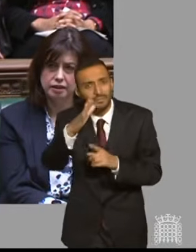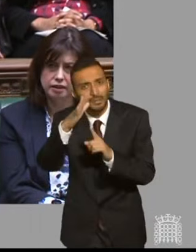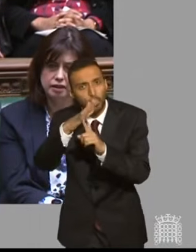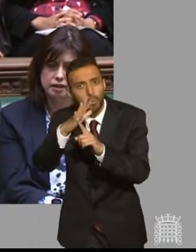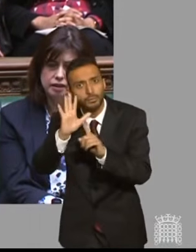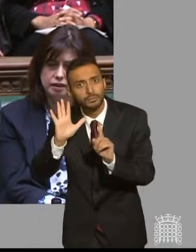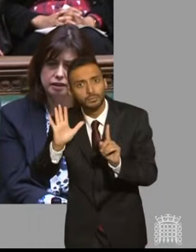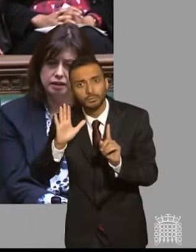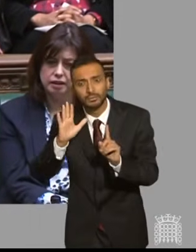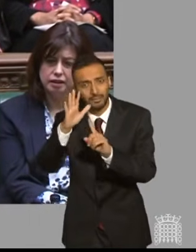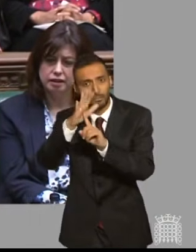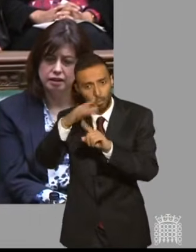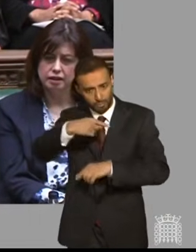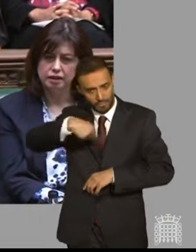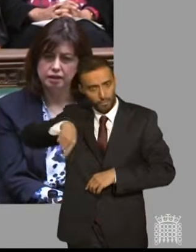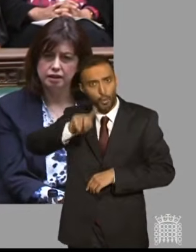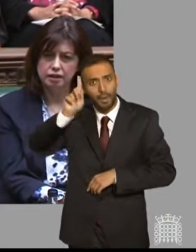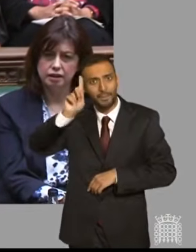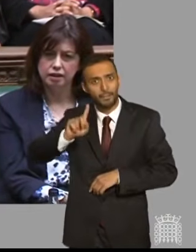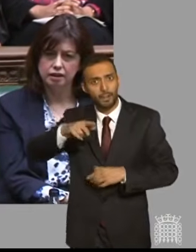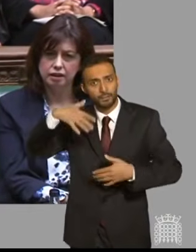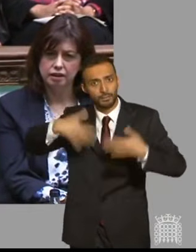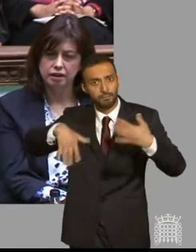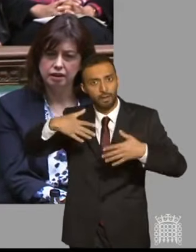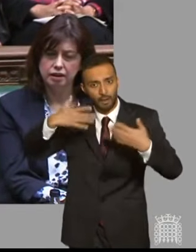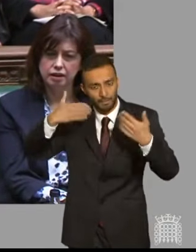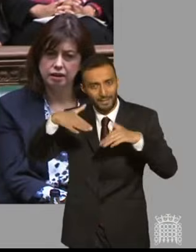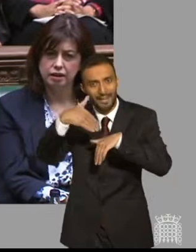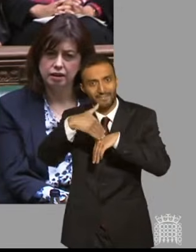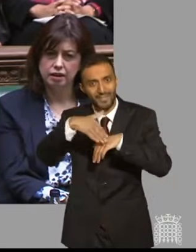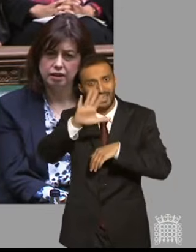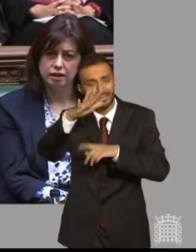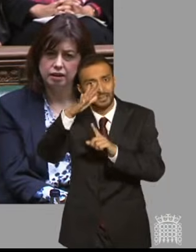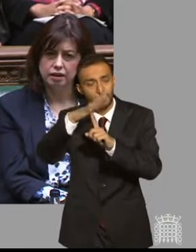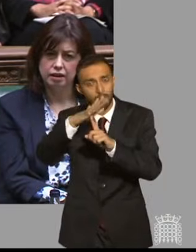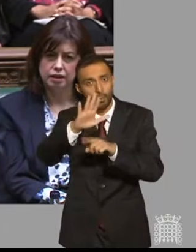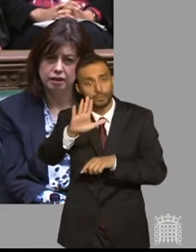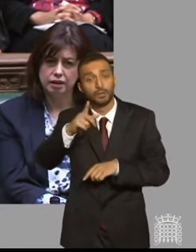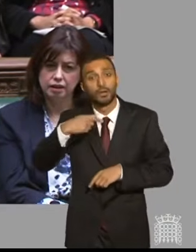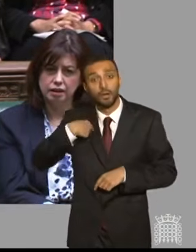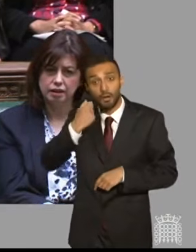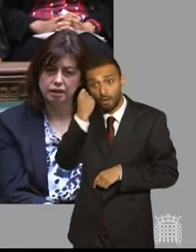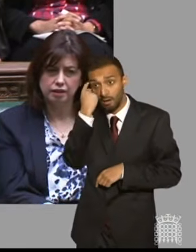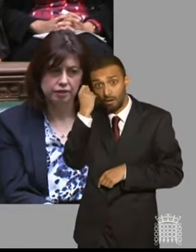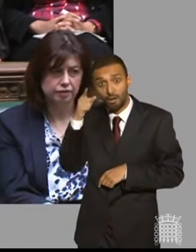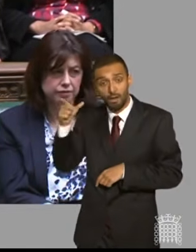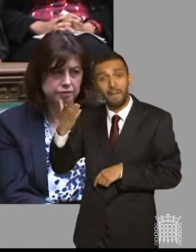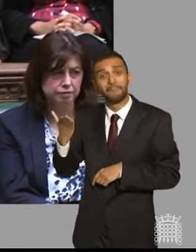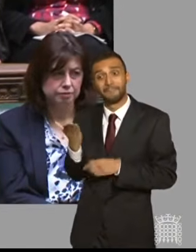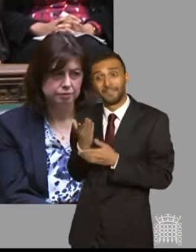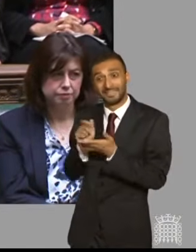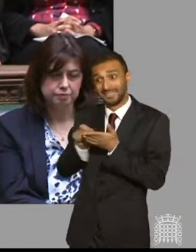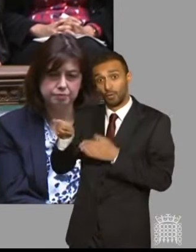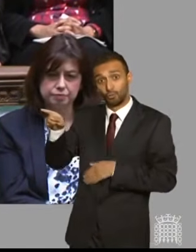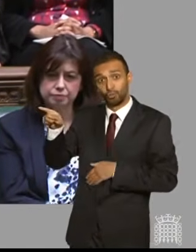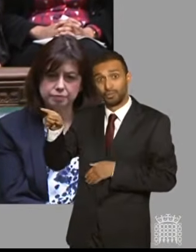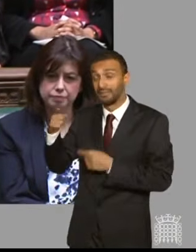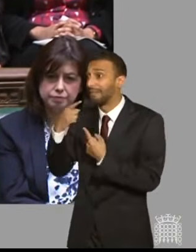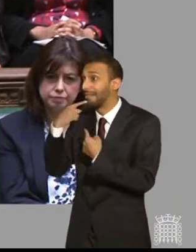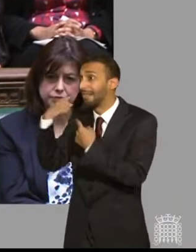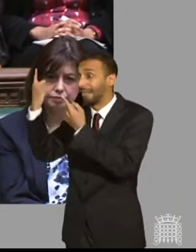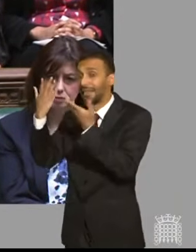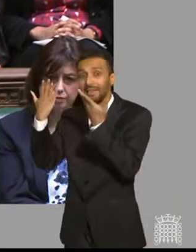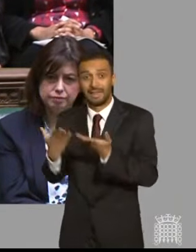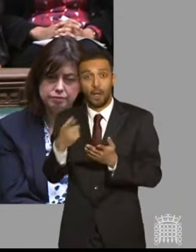I appreciate that the Business Secretary has put the Prime Minister in a tricky position. But will he commit to investigating this